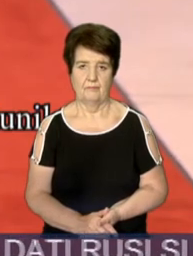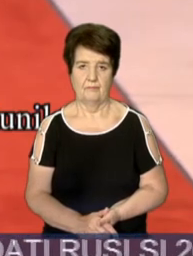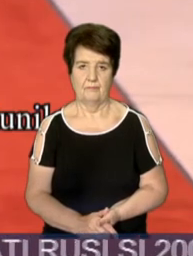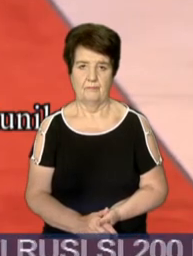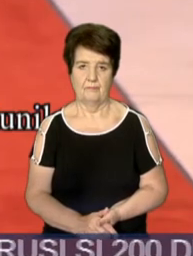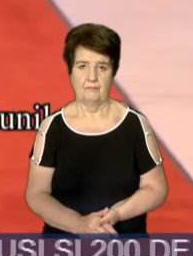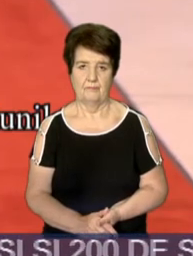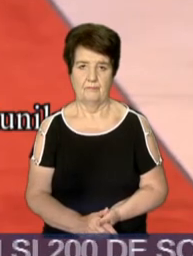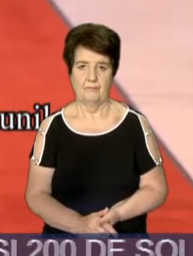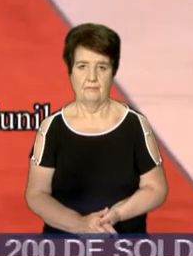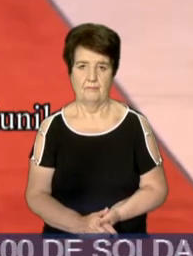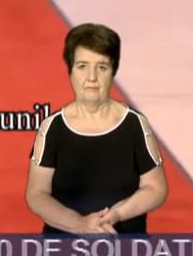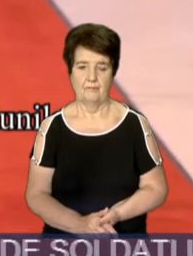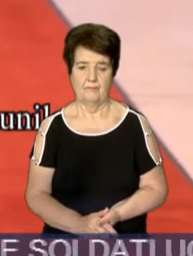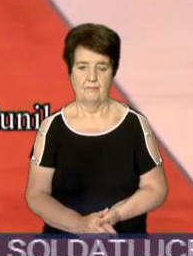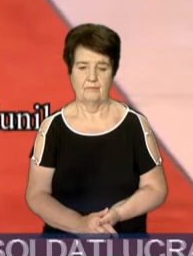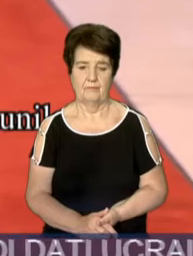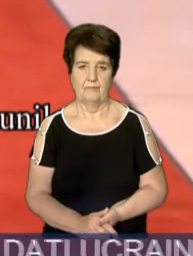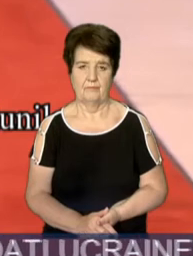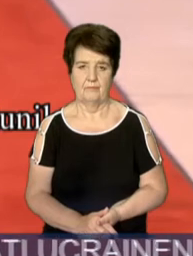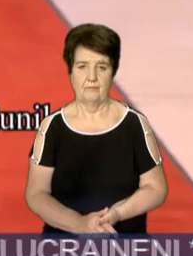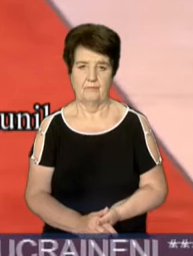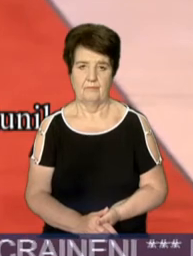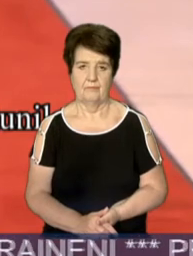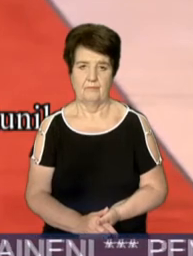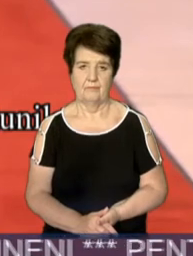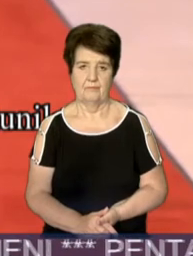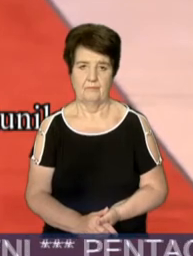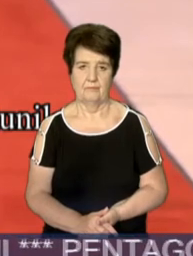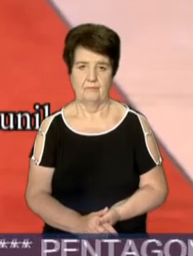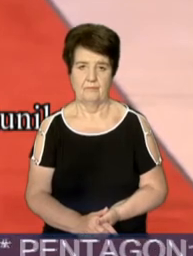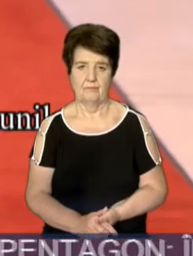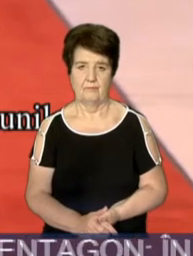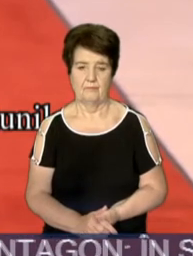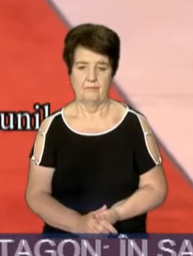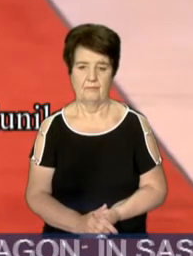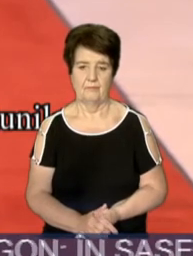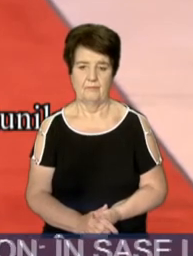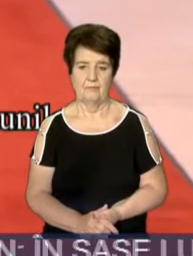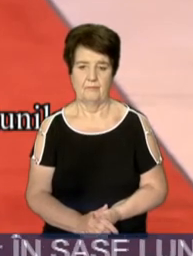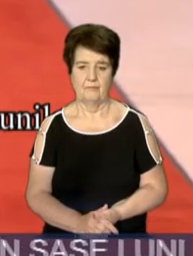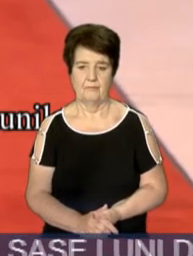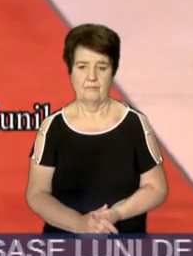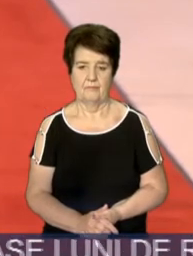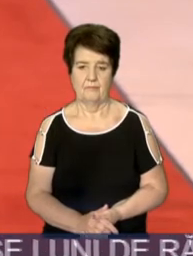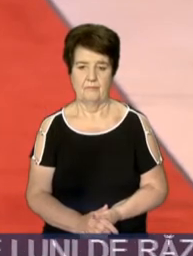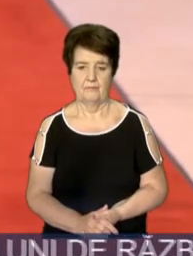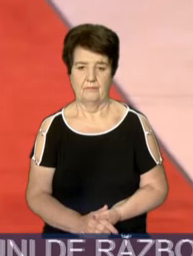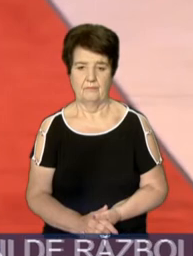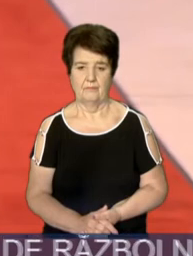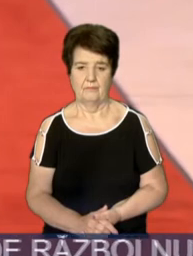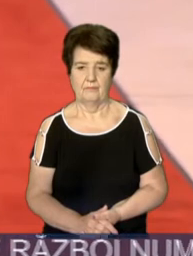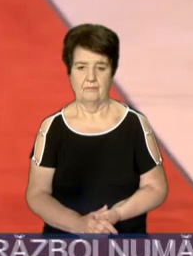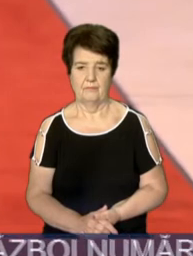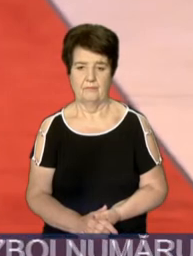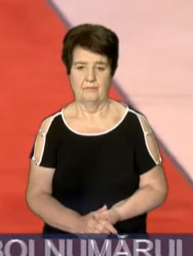Russian tourists are going to our resorts to be in spa, to enjoy our splendid Europe. No, no, this